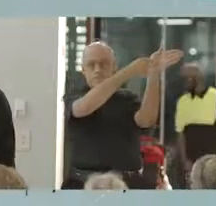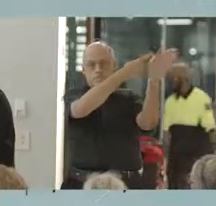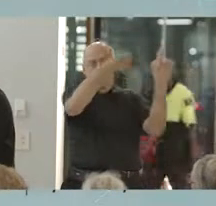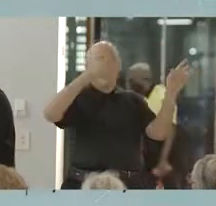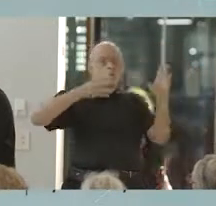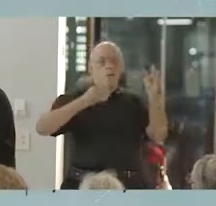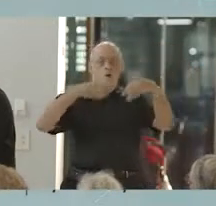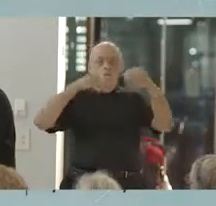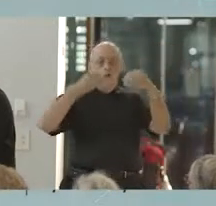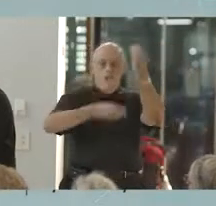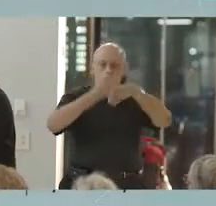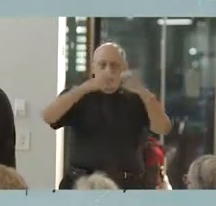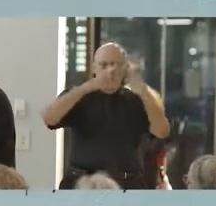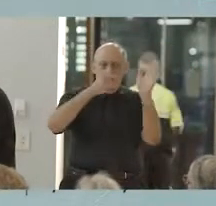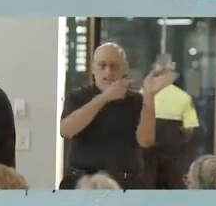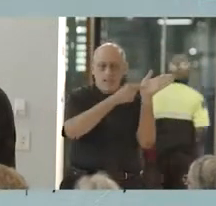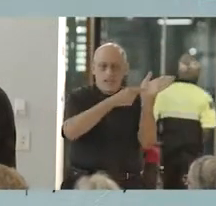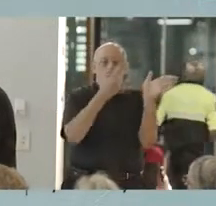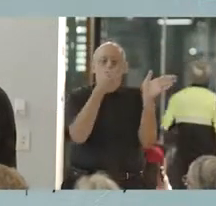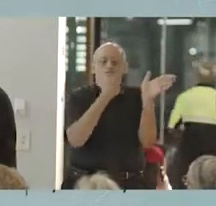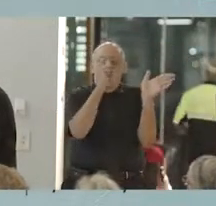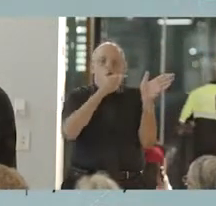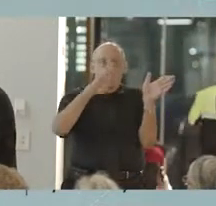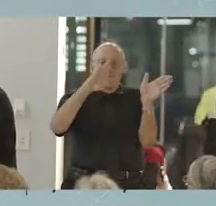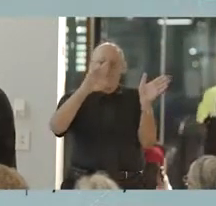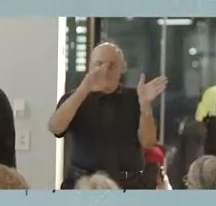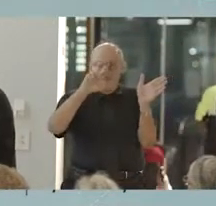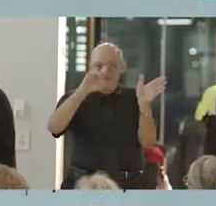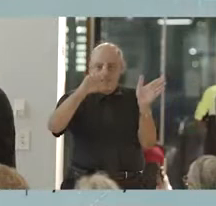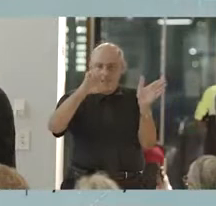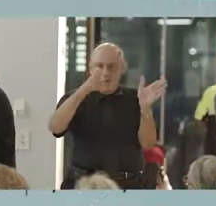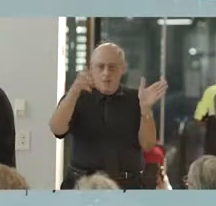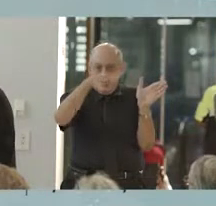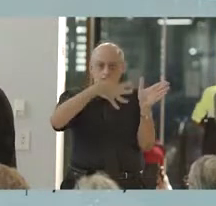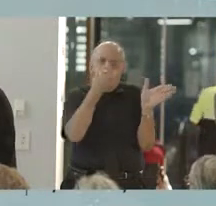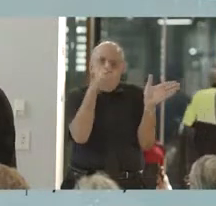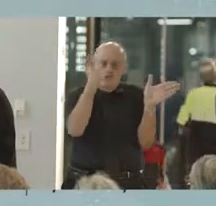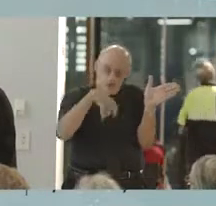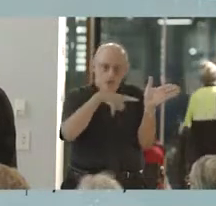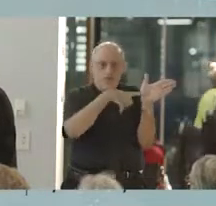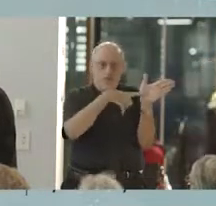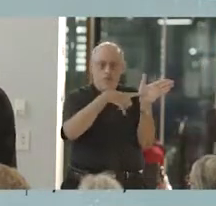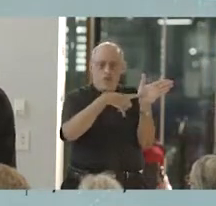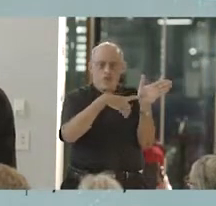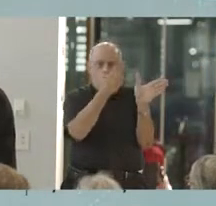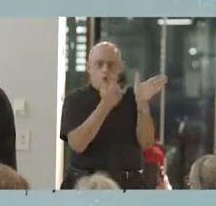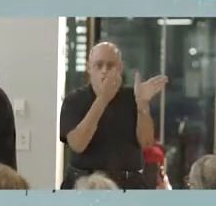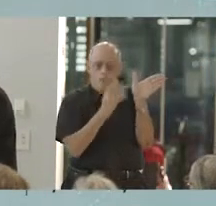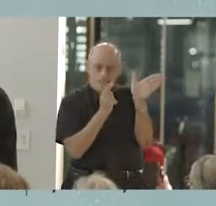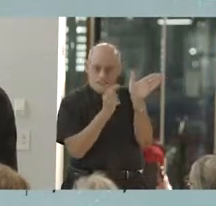Mercantile Exchange building, we're preserving all of Belvedere Plaza and the art piece at